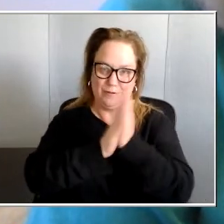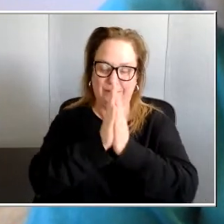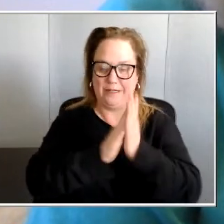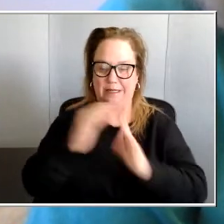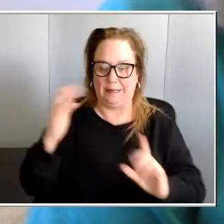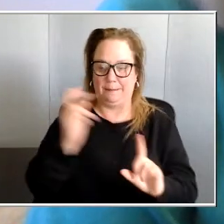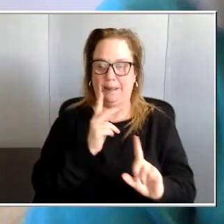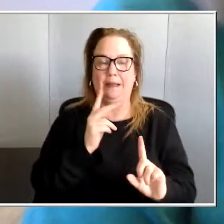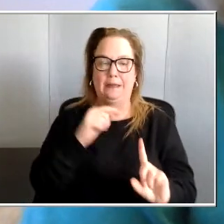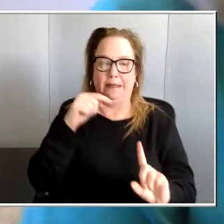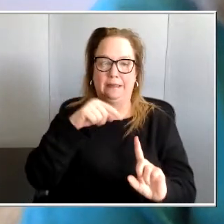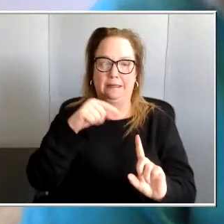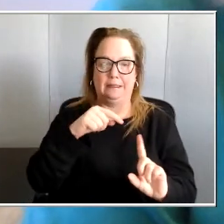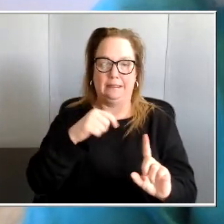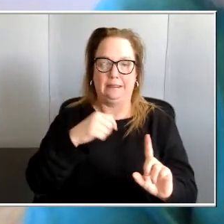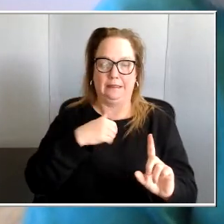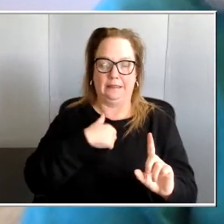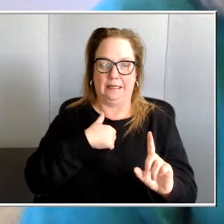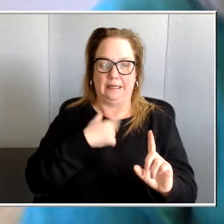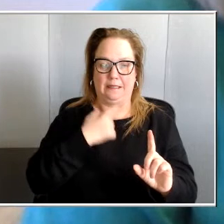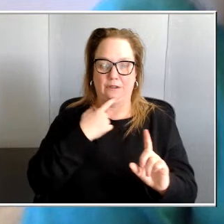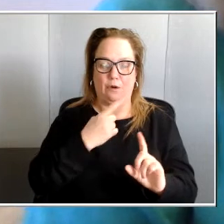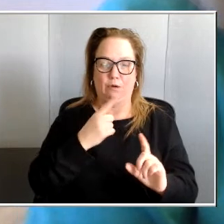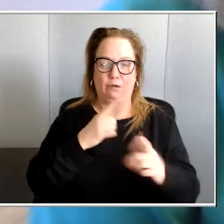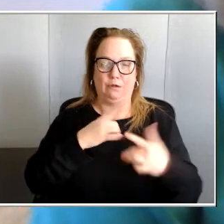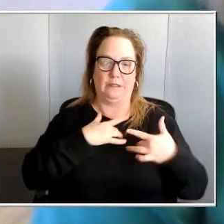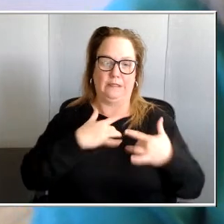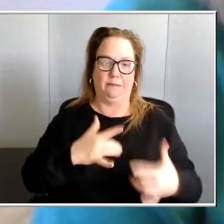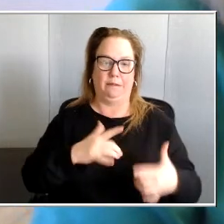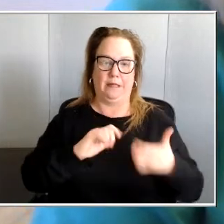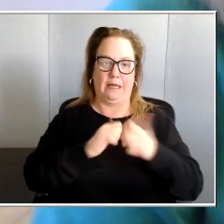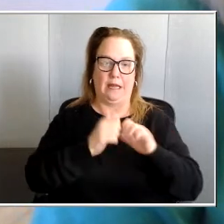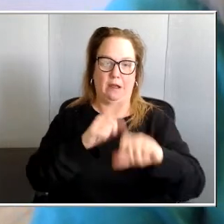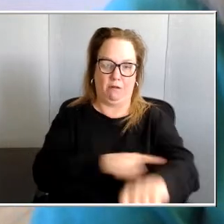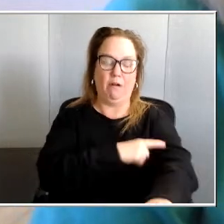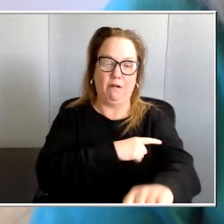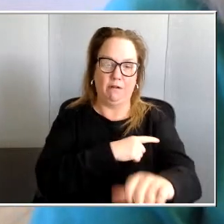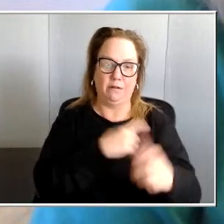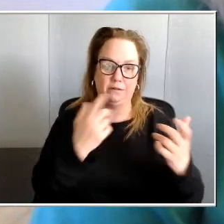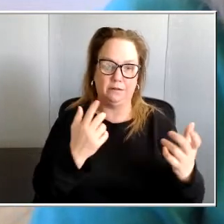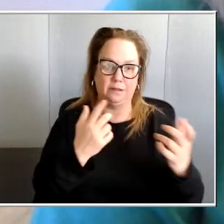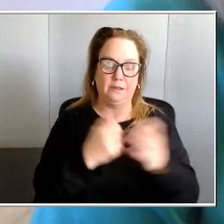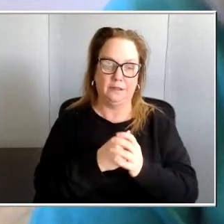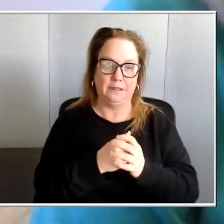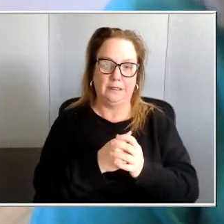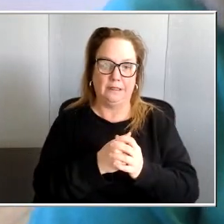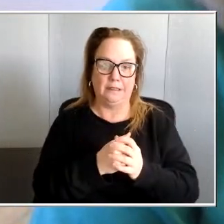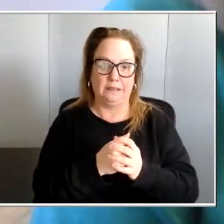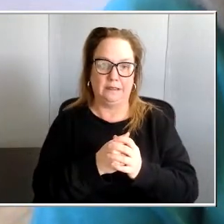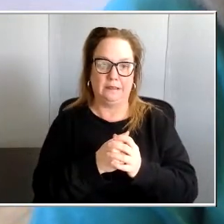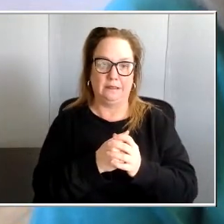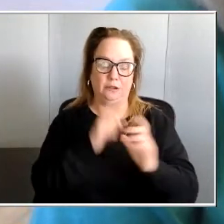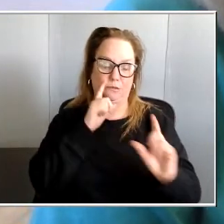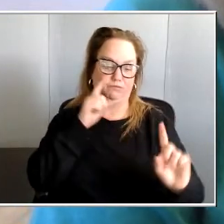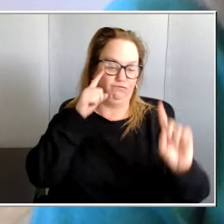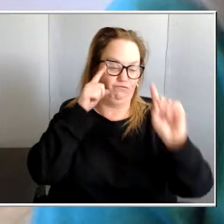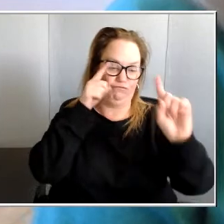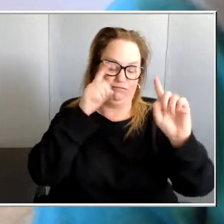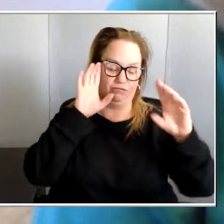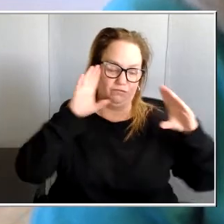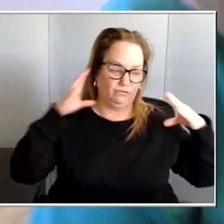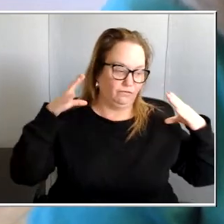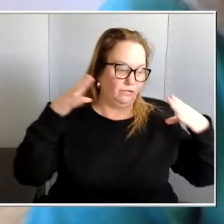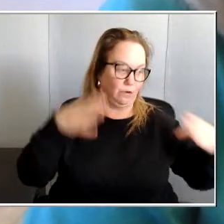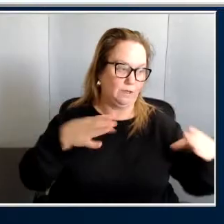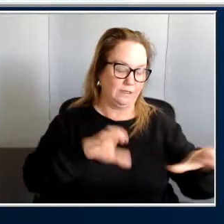And they had kind of told her typically how long it would take. And she was goal oriented to achieve